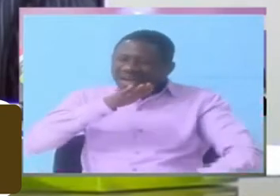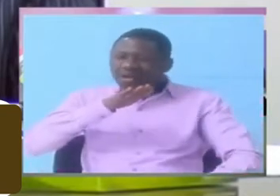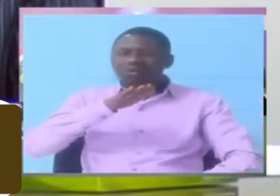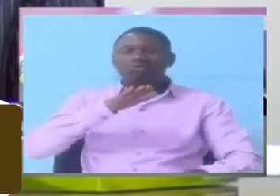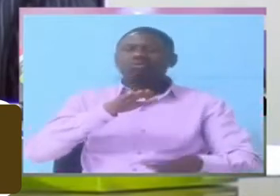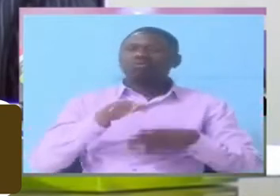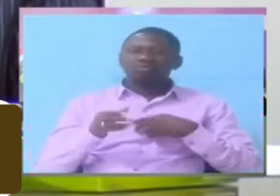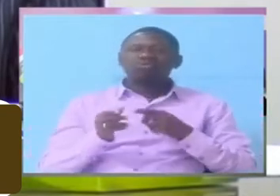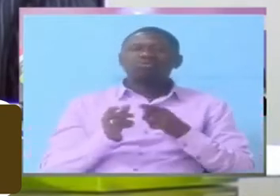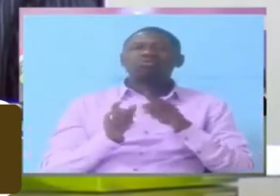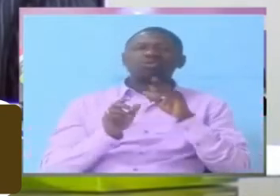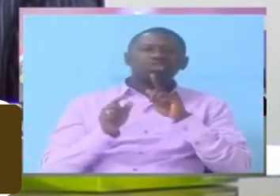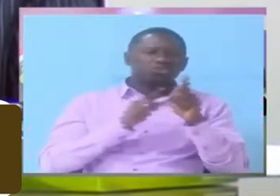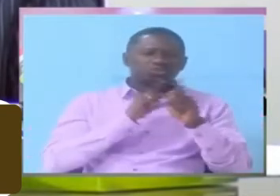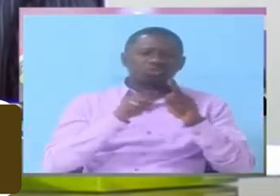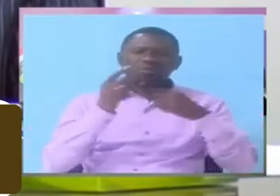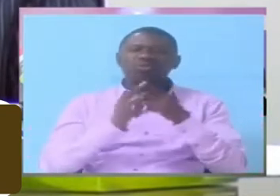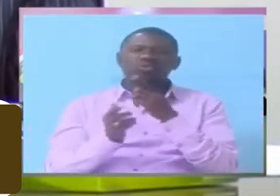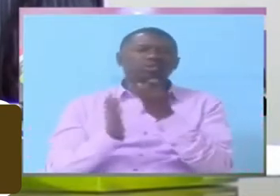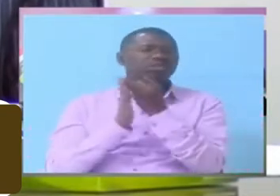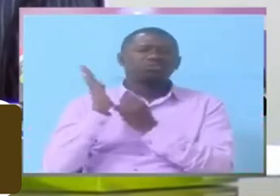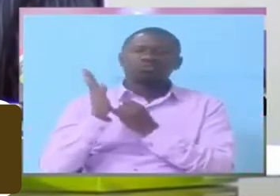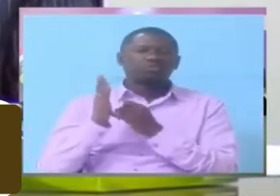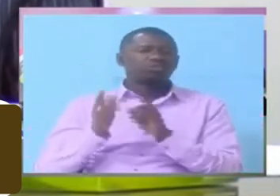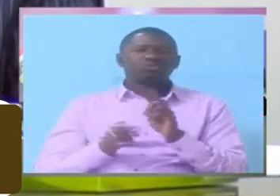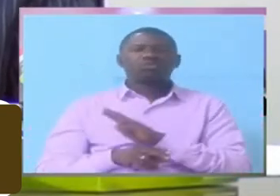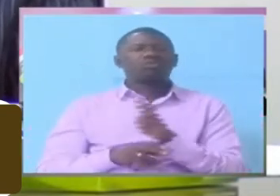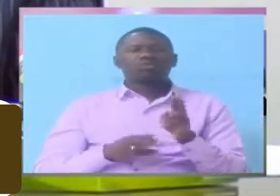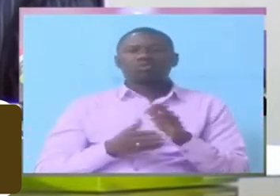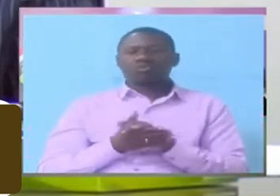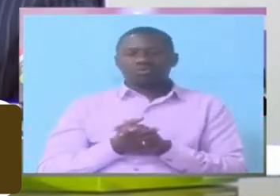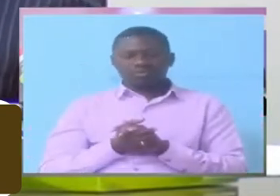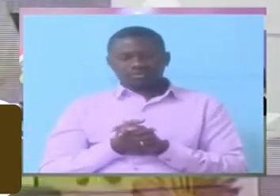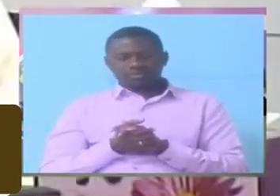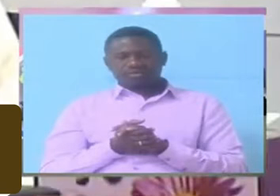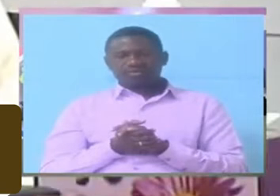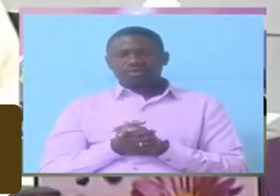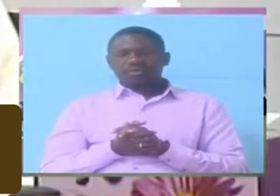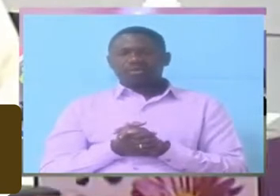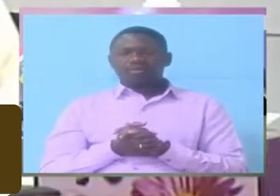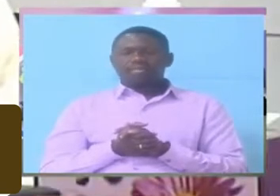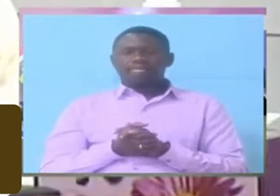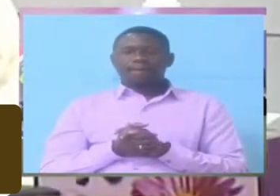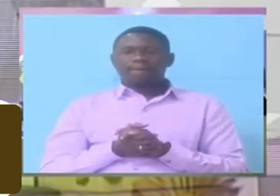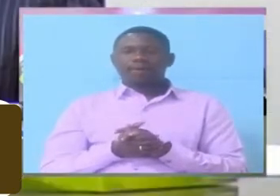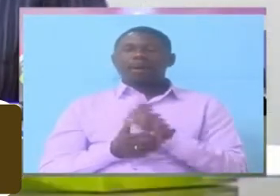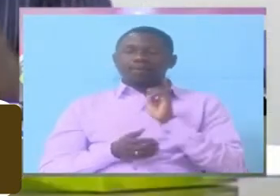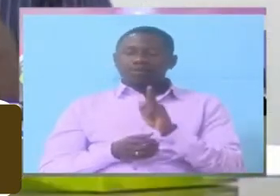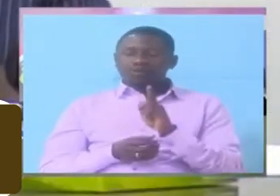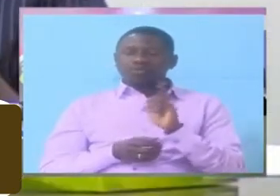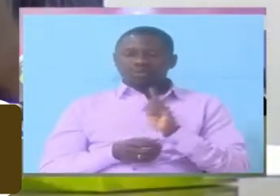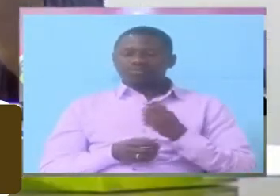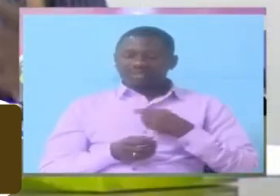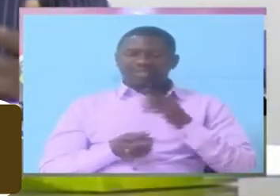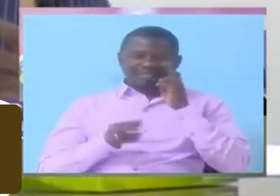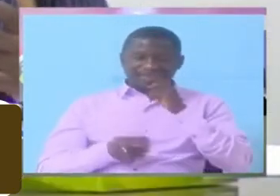jinan kana wo kolu dolu tamandi bundalula manyalon ko be lori. But what I'm trying to drive at here is that